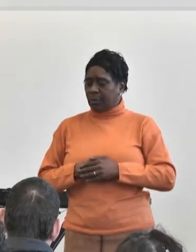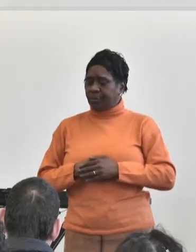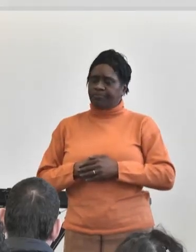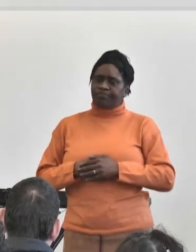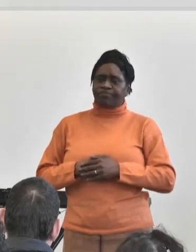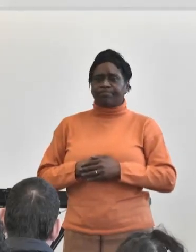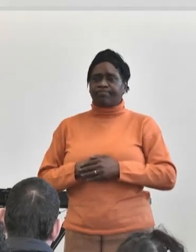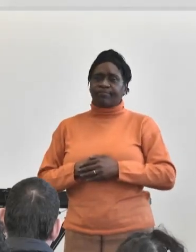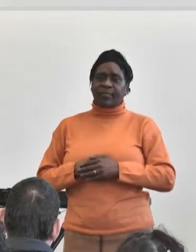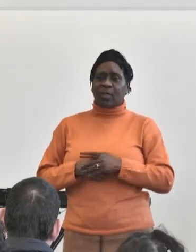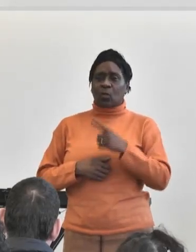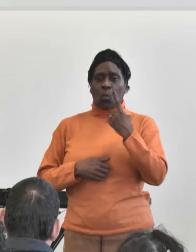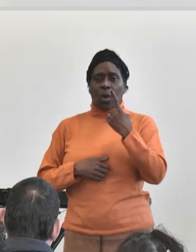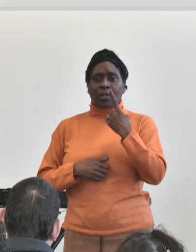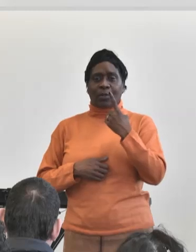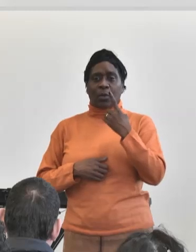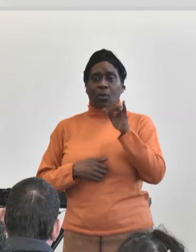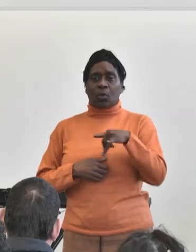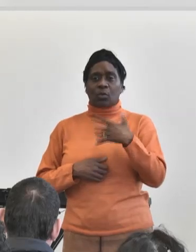happened during one of those feasts.